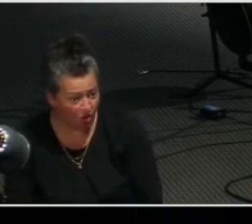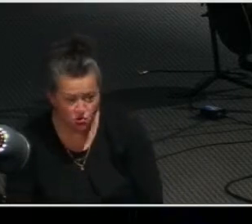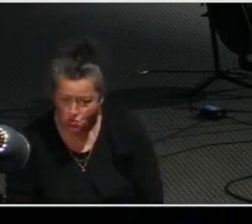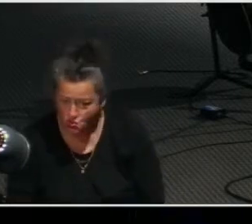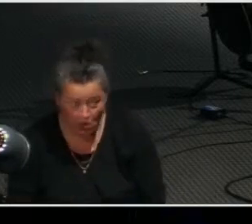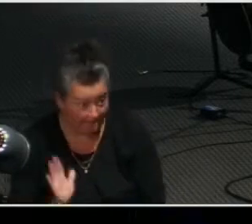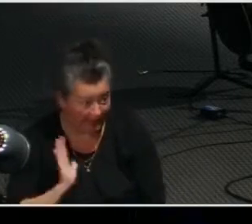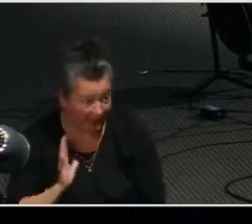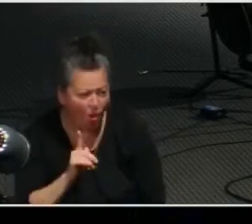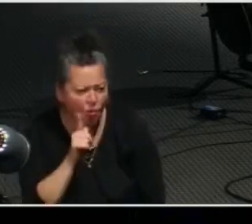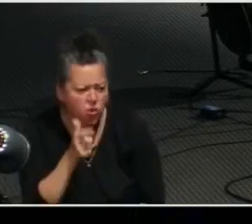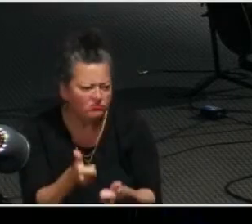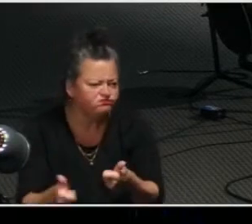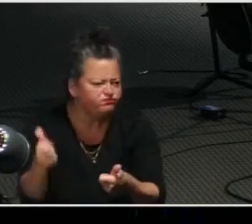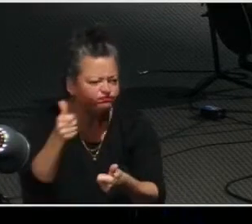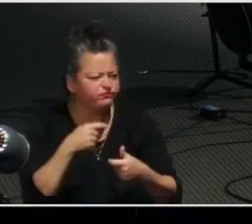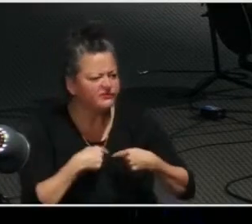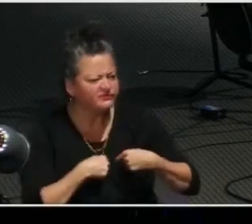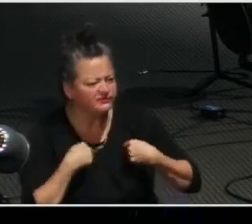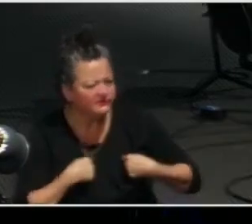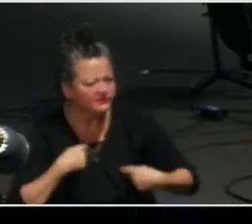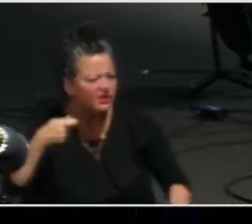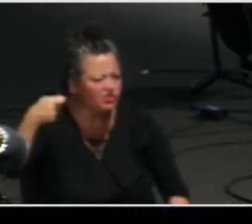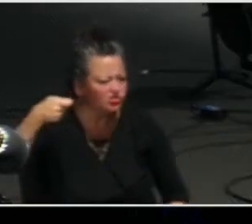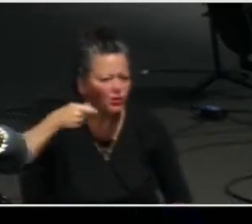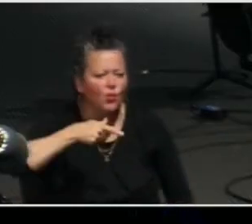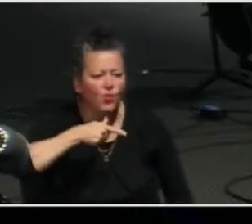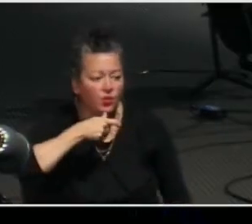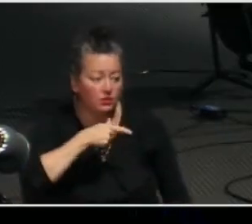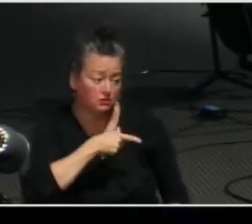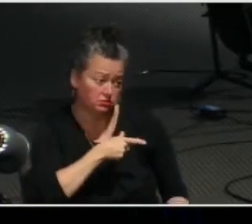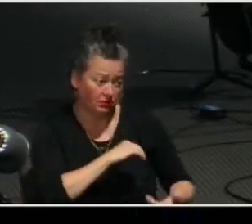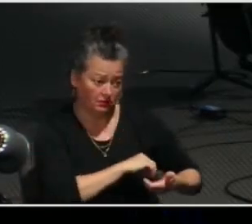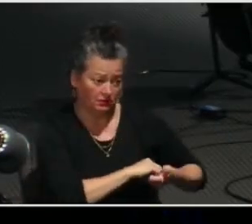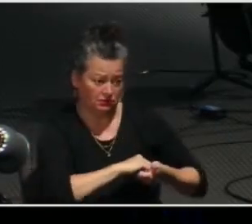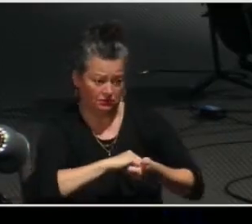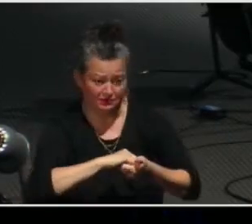he has no means to face the judge. Maybe he has no